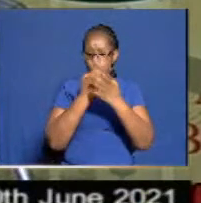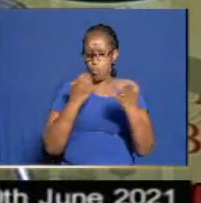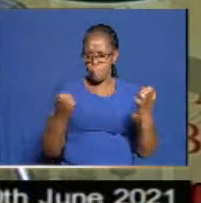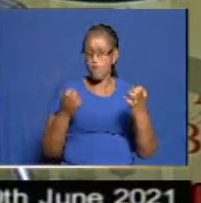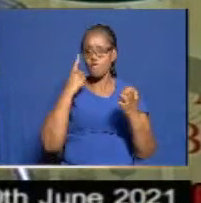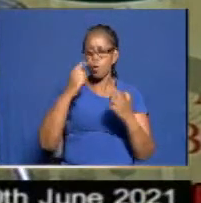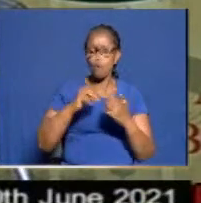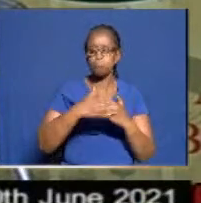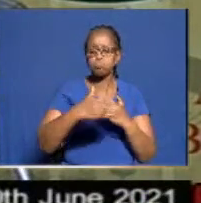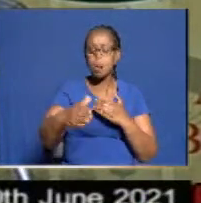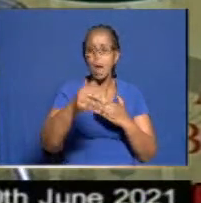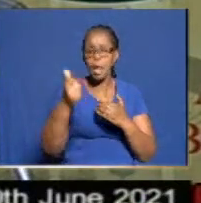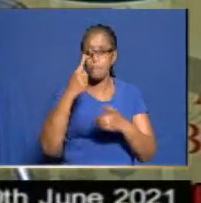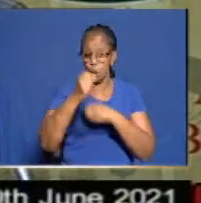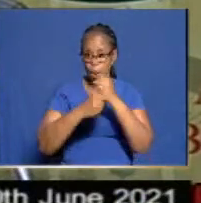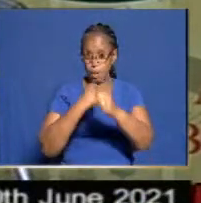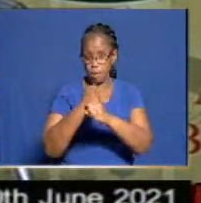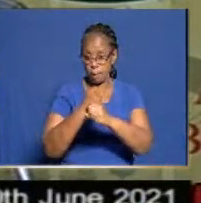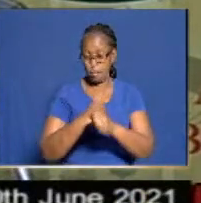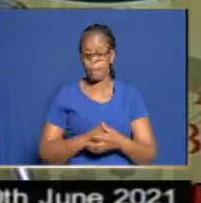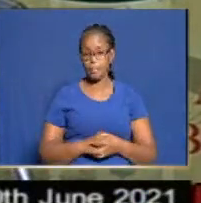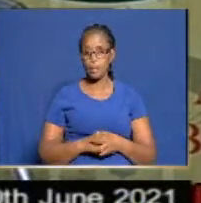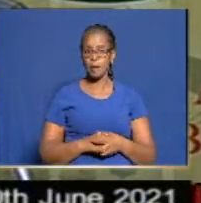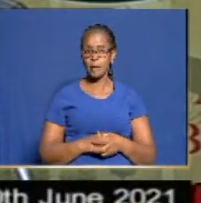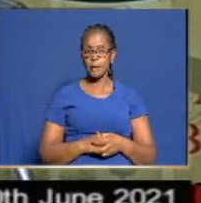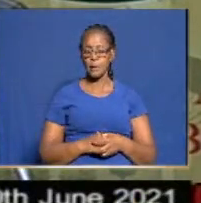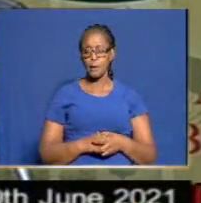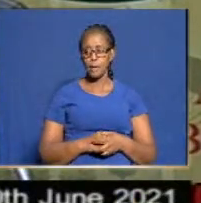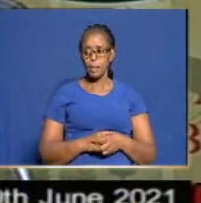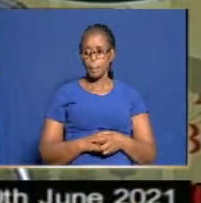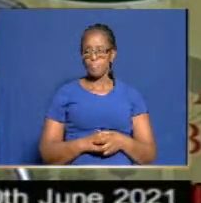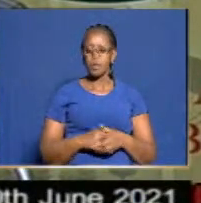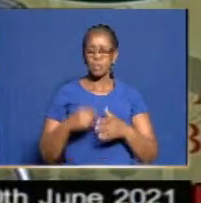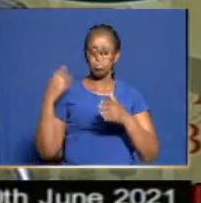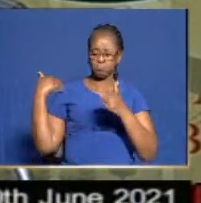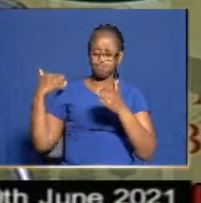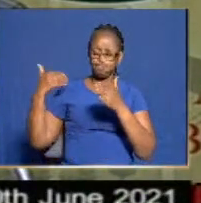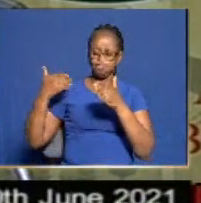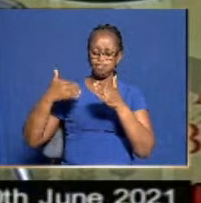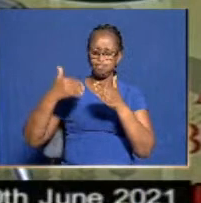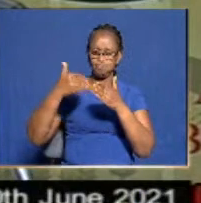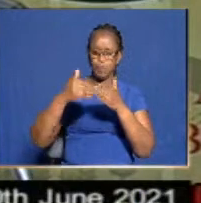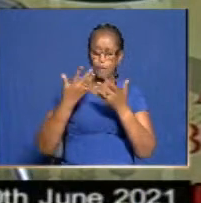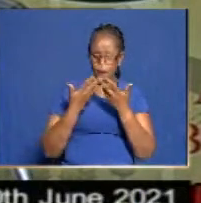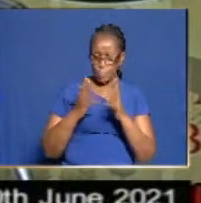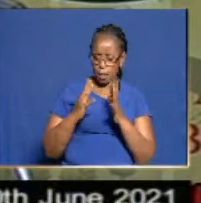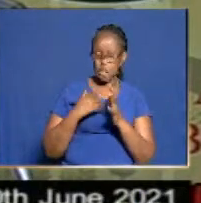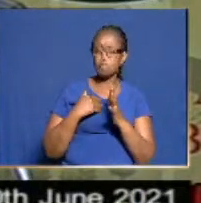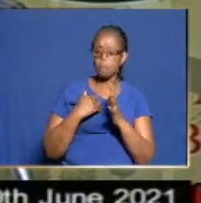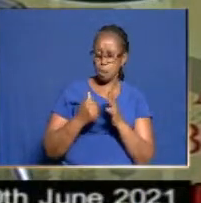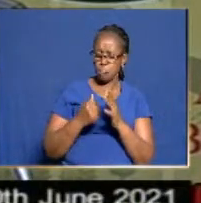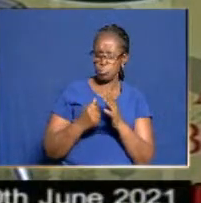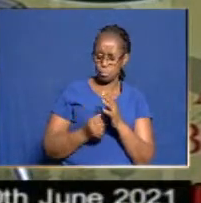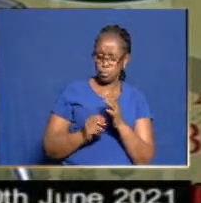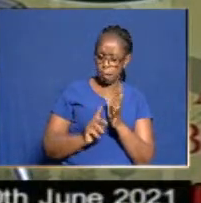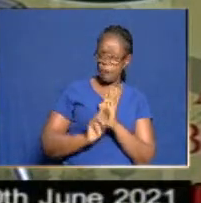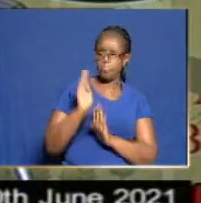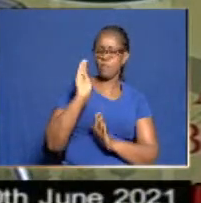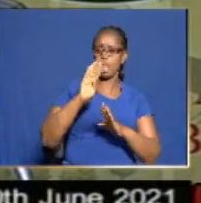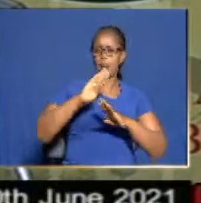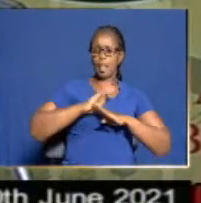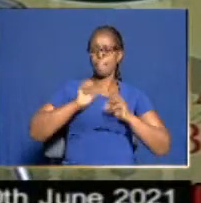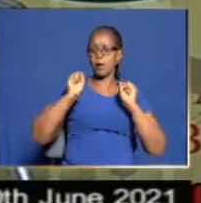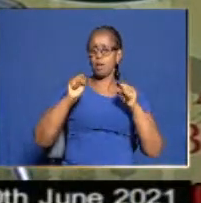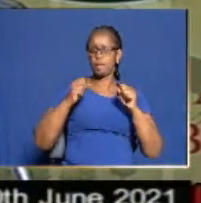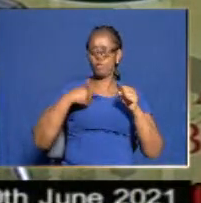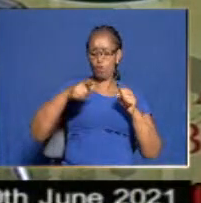1 year. Mr. Speaker, over the years, we have developed sufficient capacity for local manufacturing in